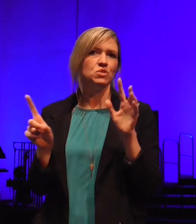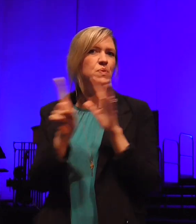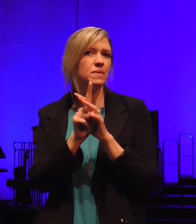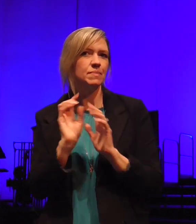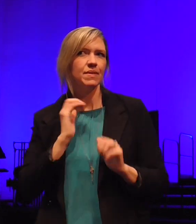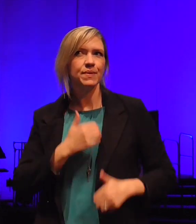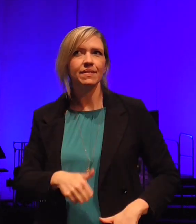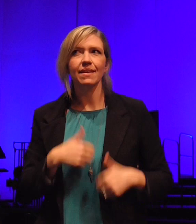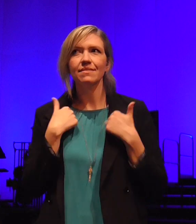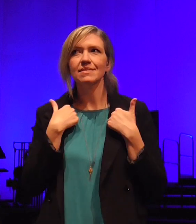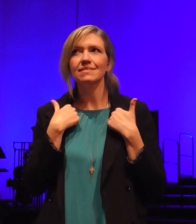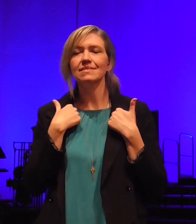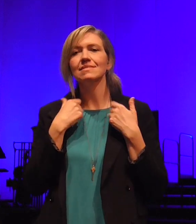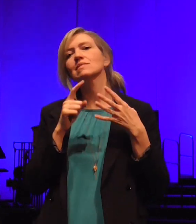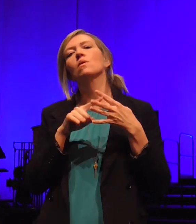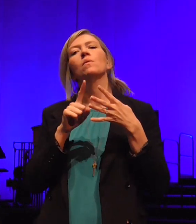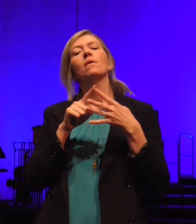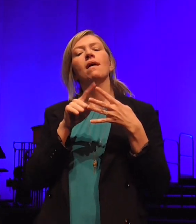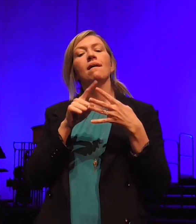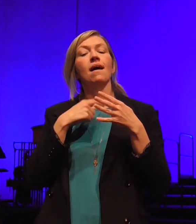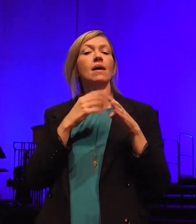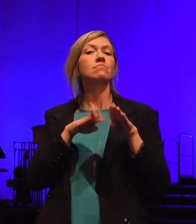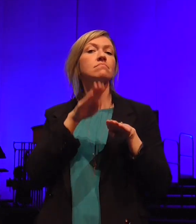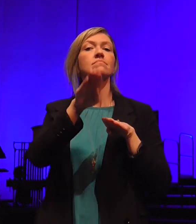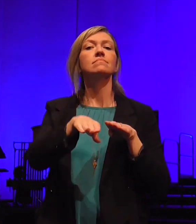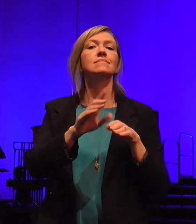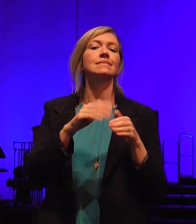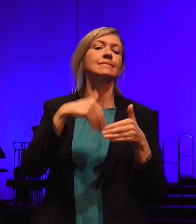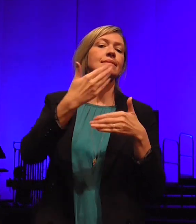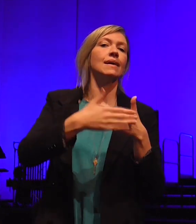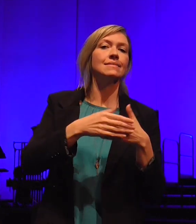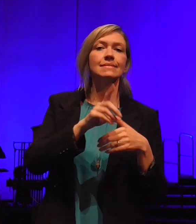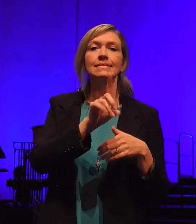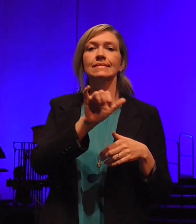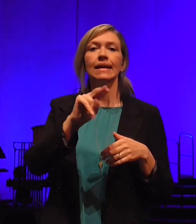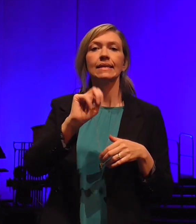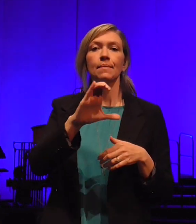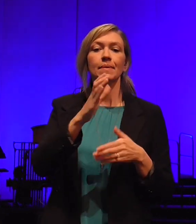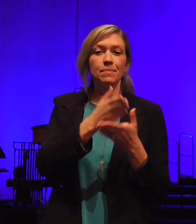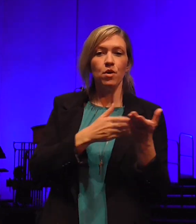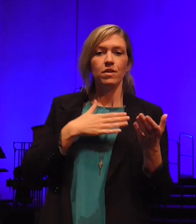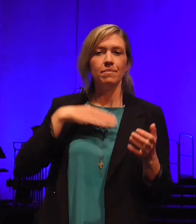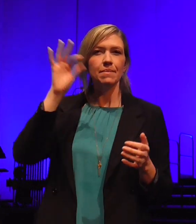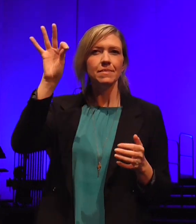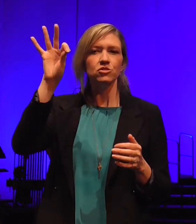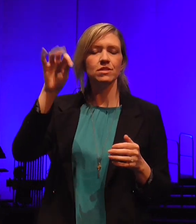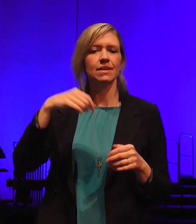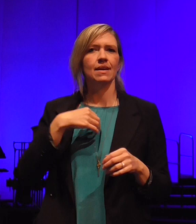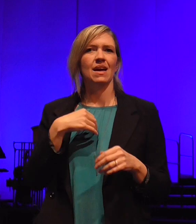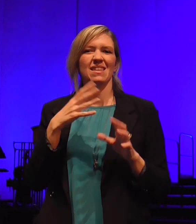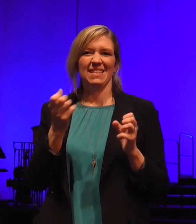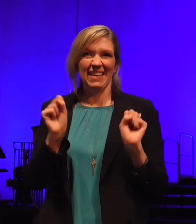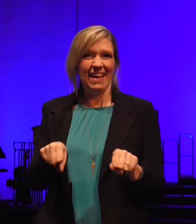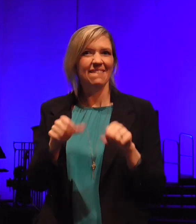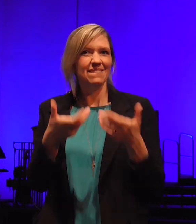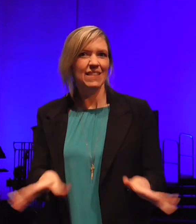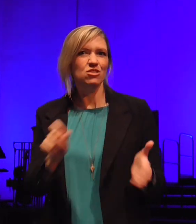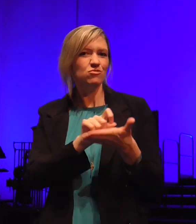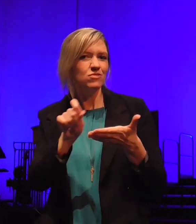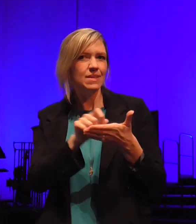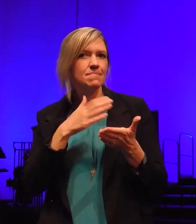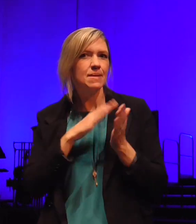lives. I am stepping into the next dynamic phase of my ministry. Oh, I can finish that book. I know I can do it this